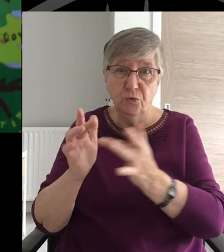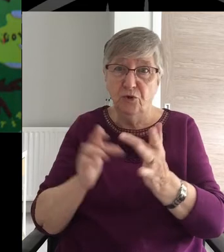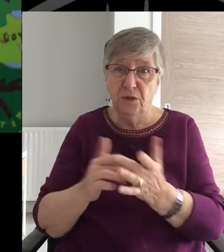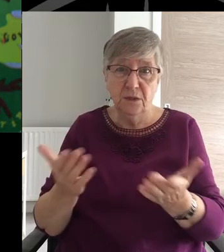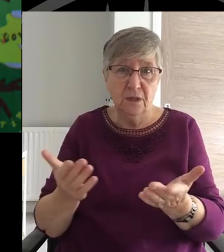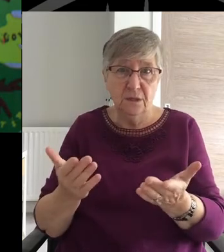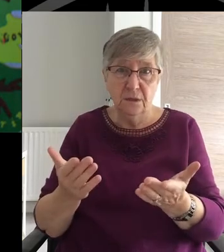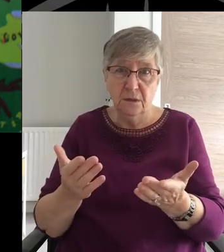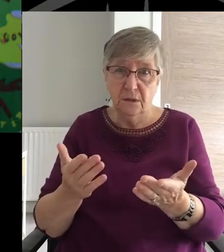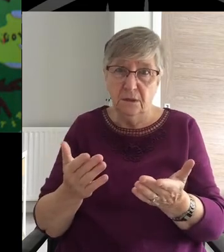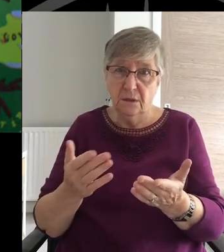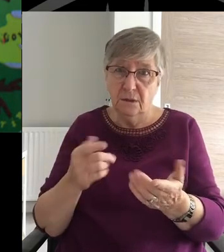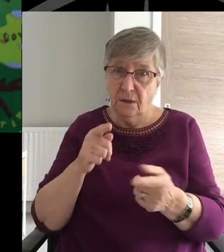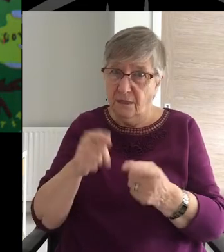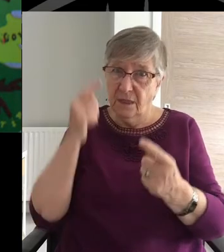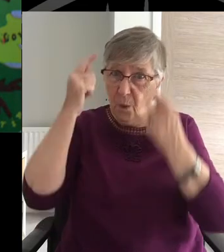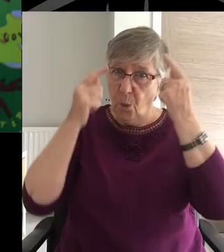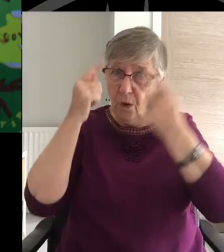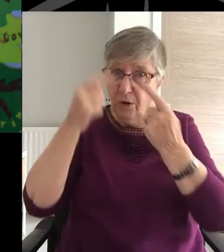That's worrying.